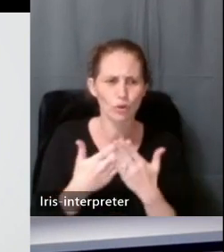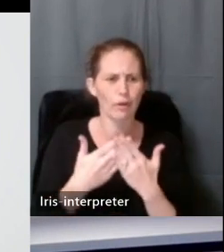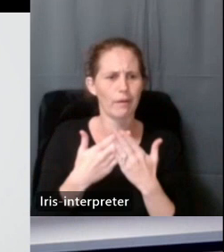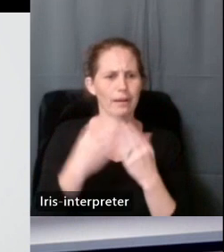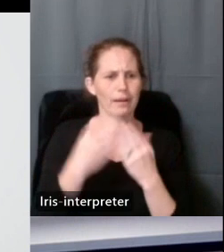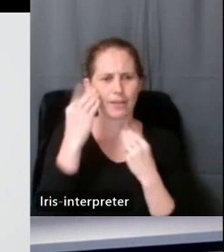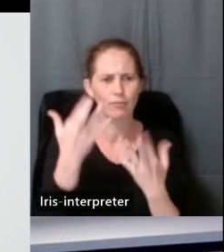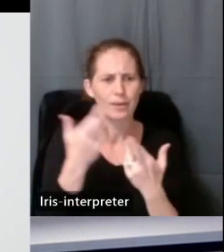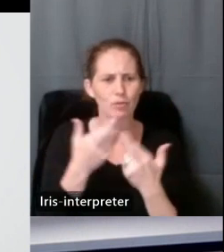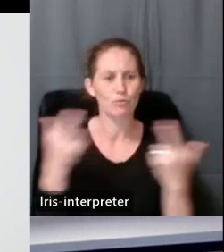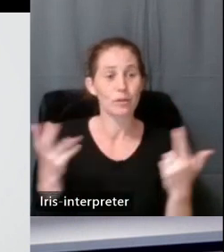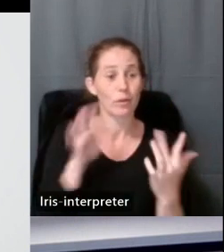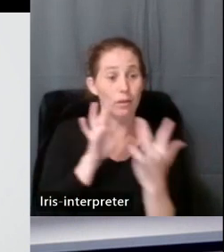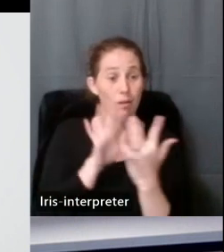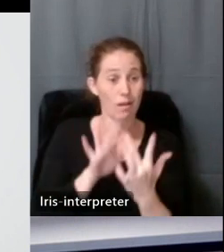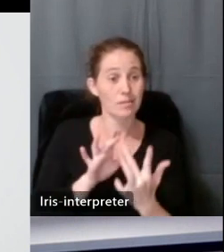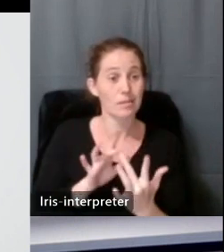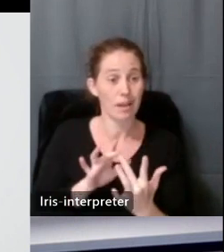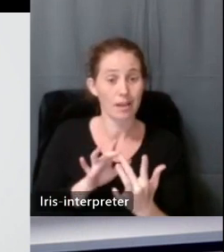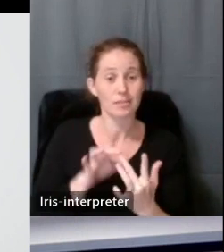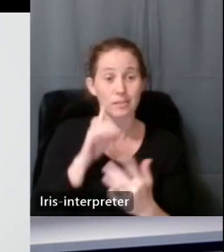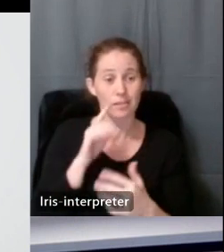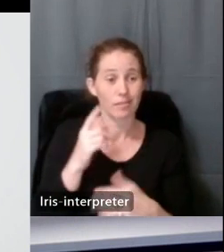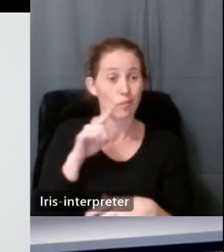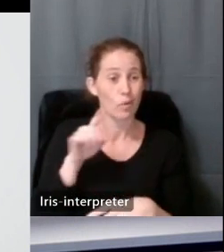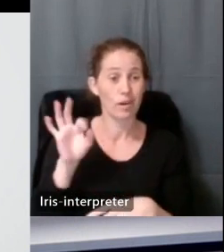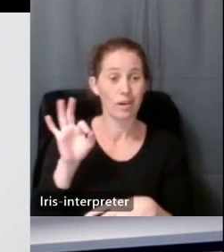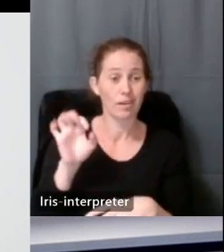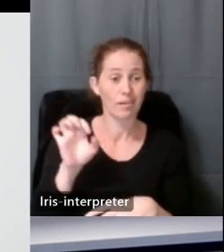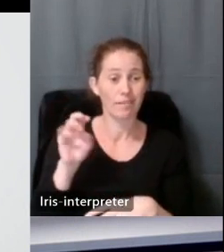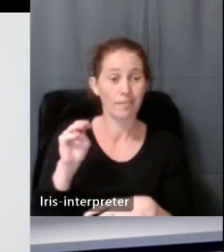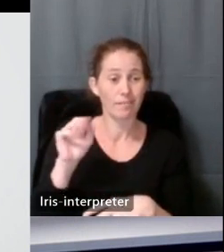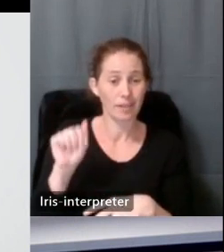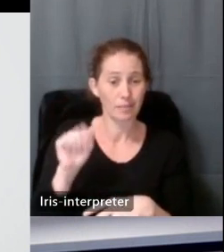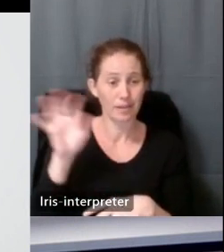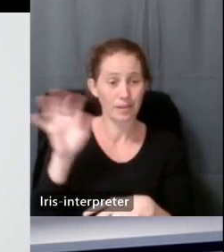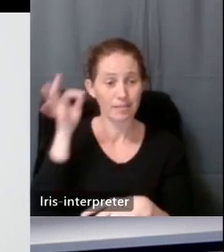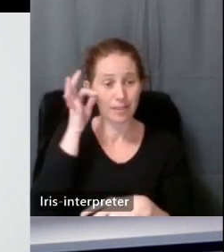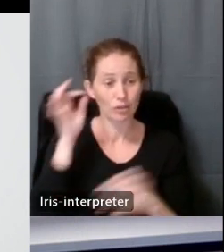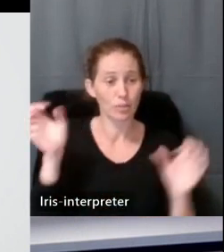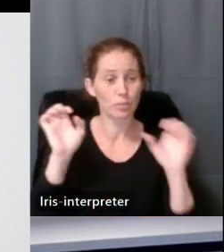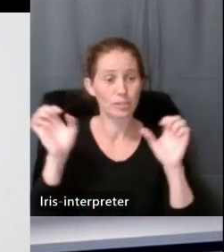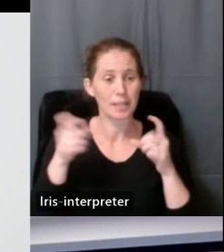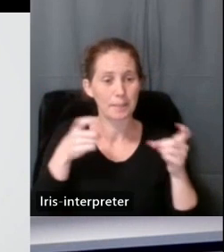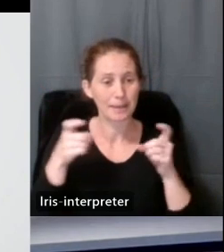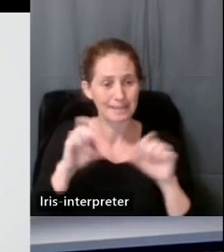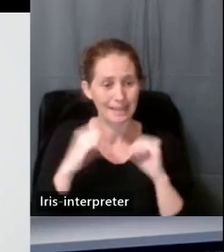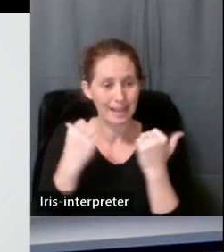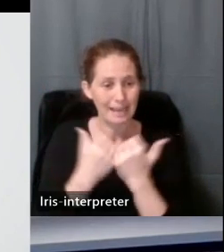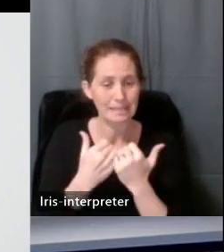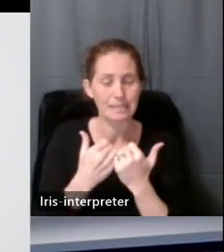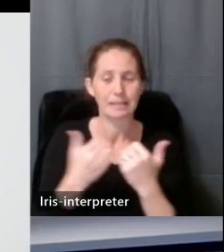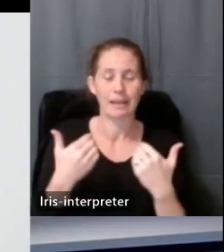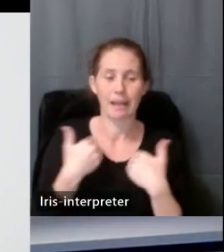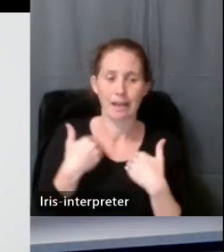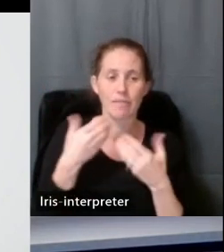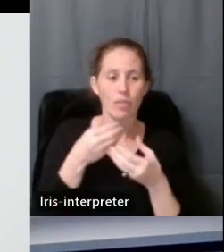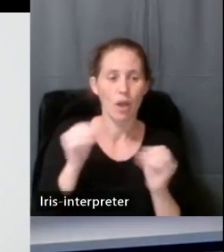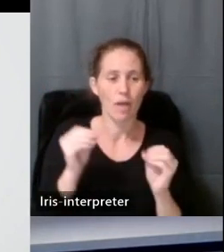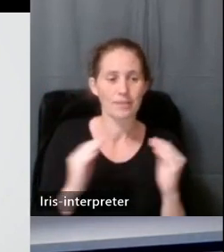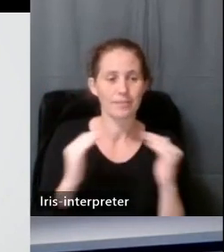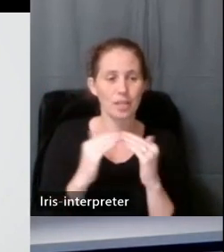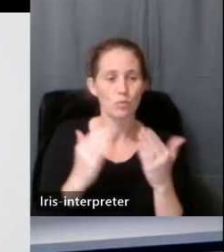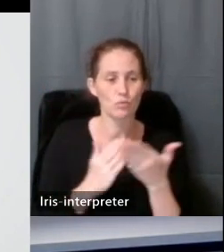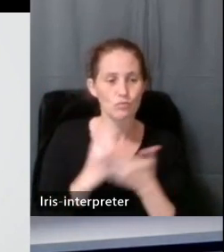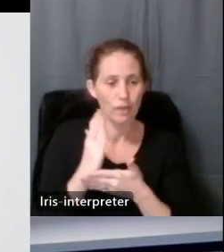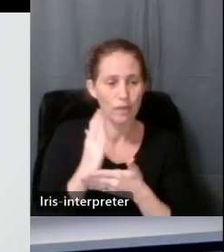resources and contacts under the FEMA, the Federal Emergency Management Agency. You have the Office of Equal